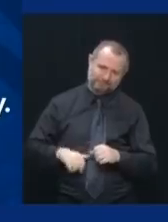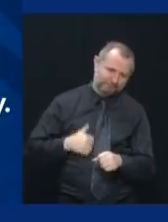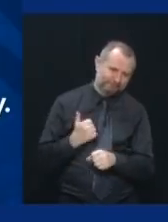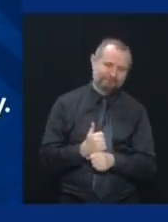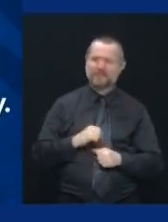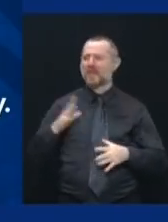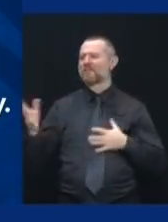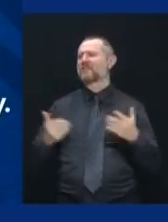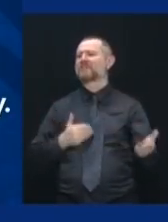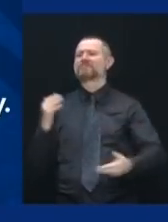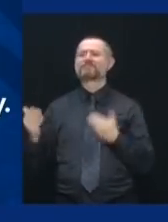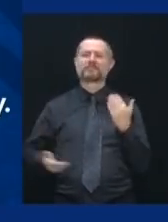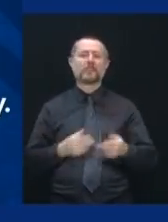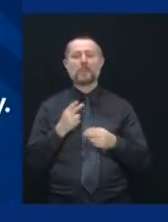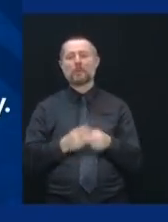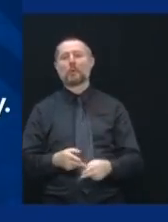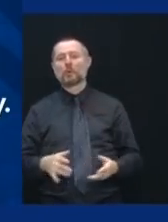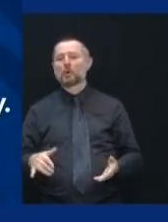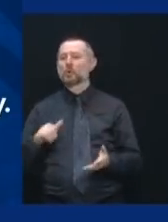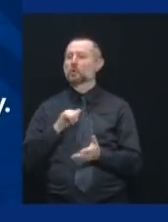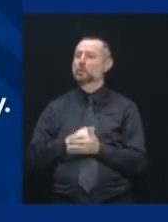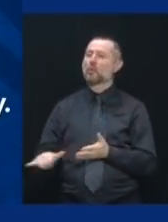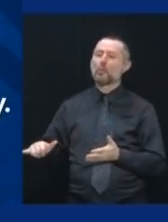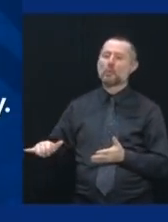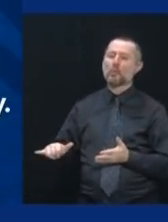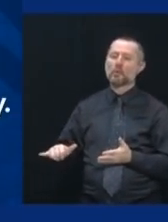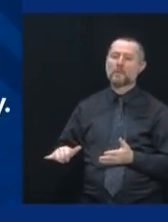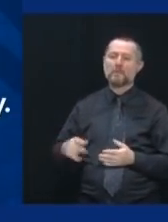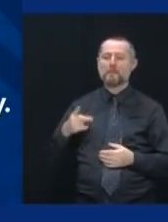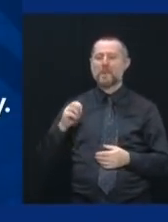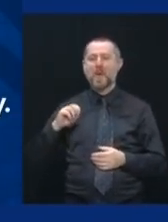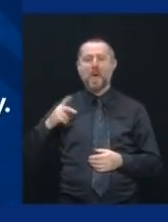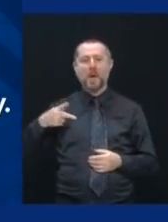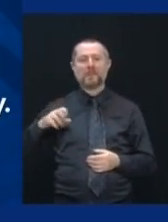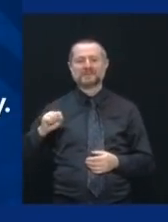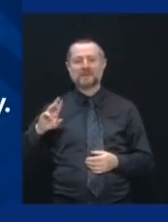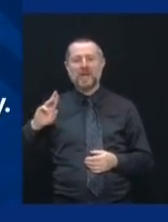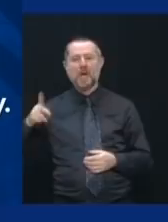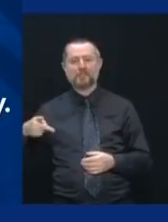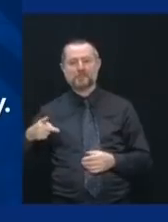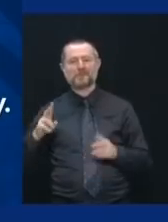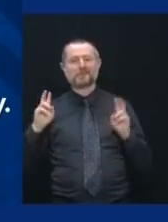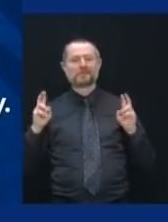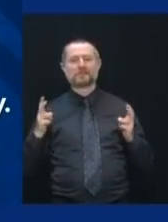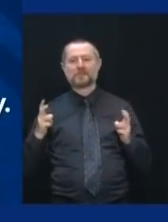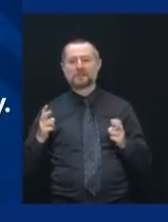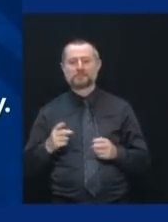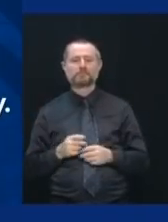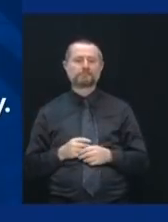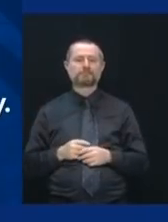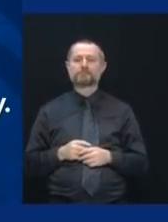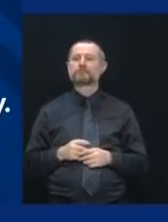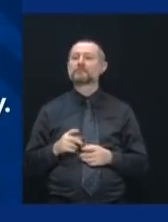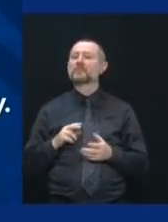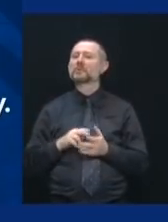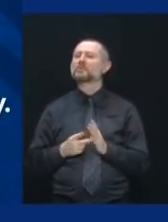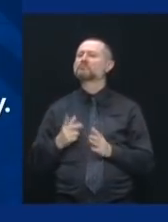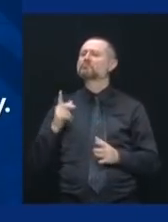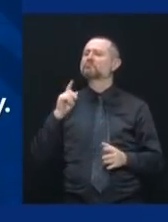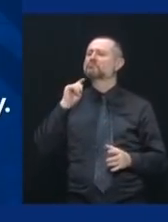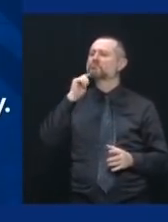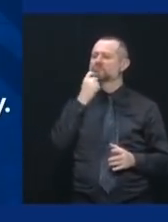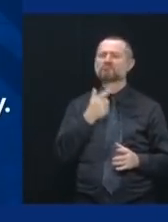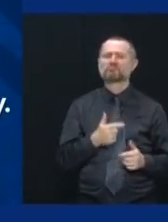with something called New York Pops Up. And this is really cool and creative. It's the